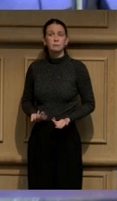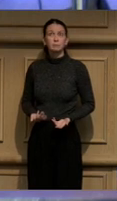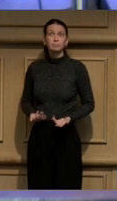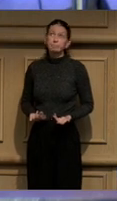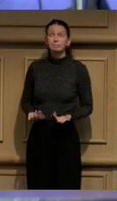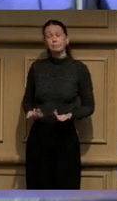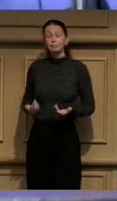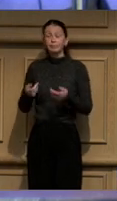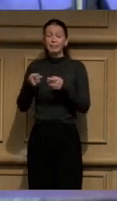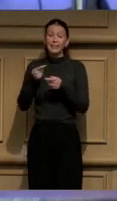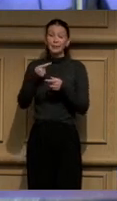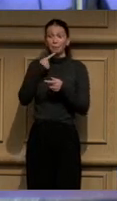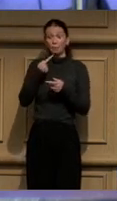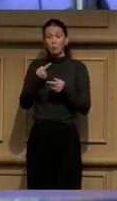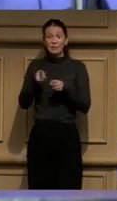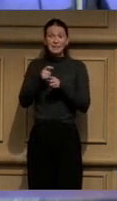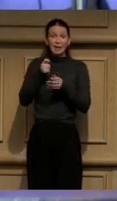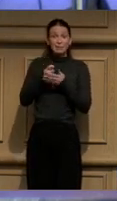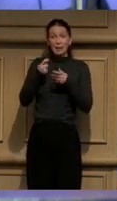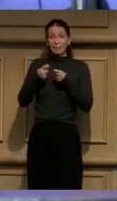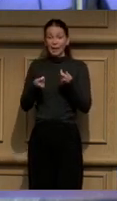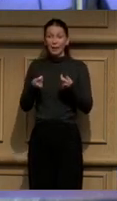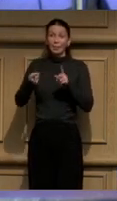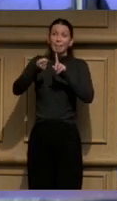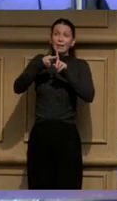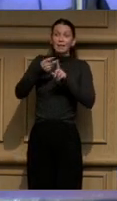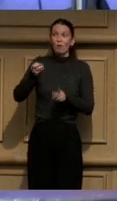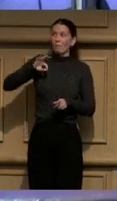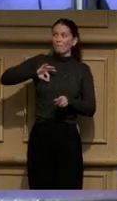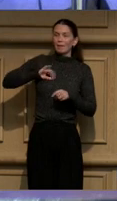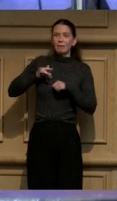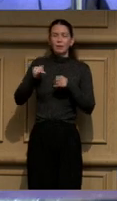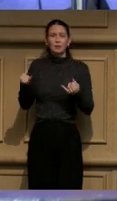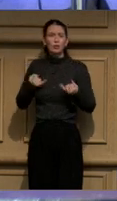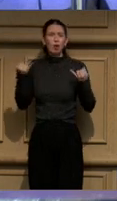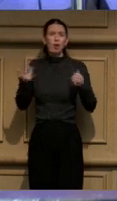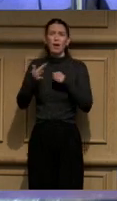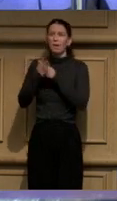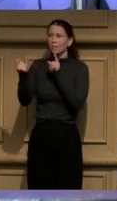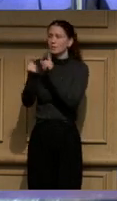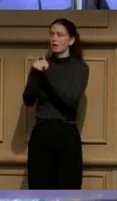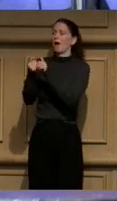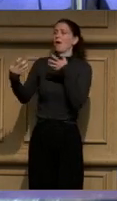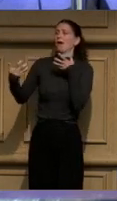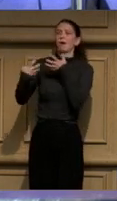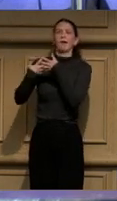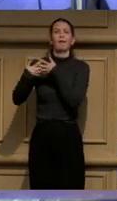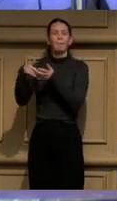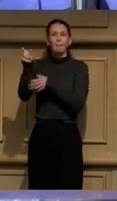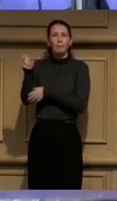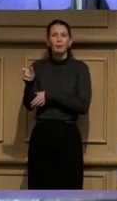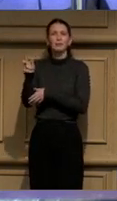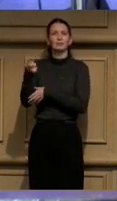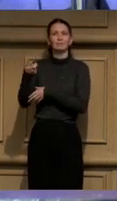And then the joy of collaboration when you do eventually get to meet like souls and like minds. But we did choose this